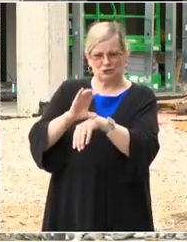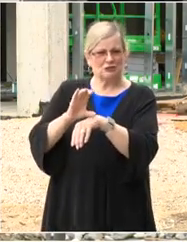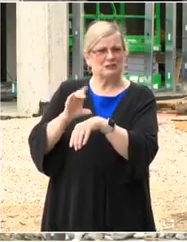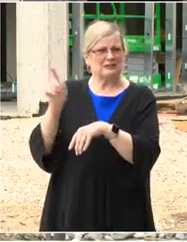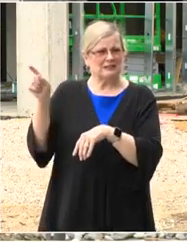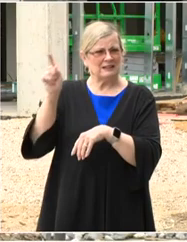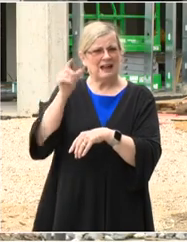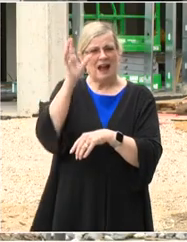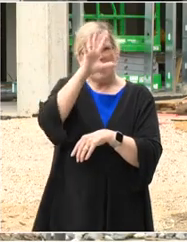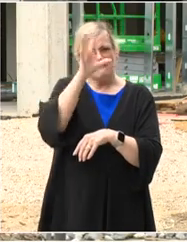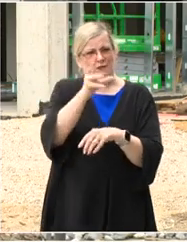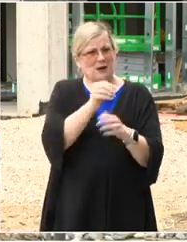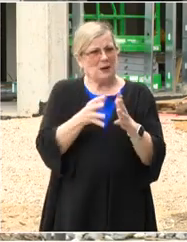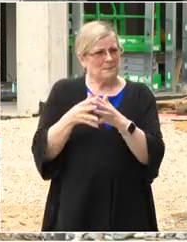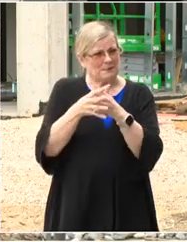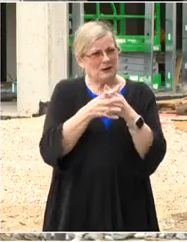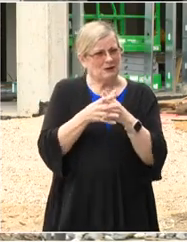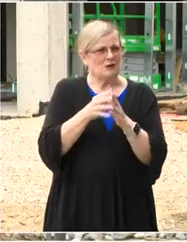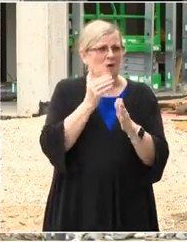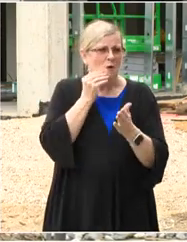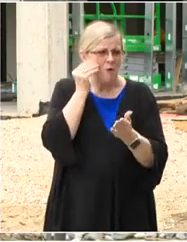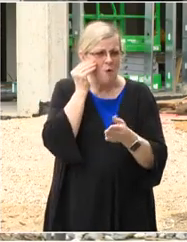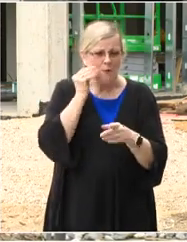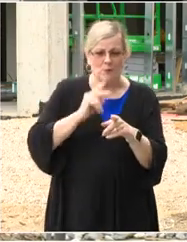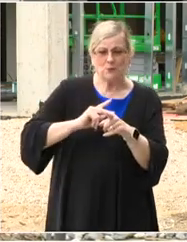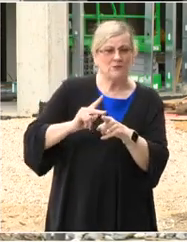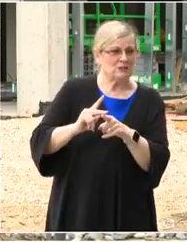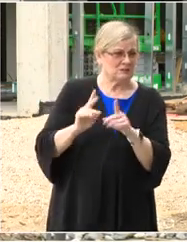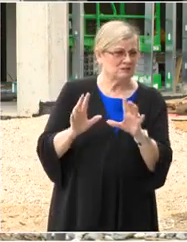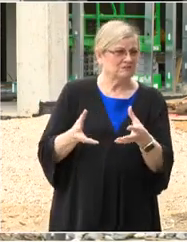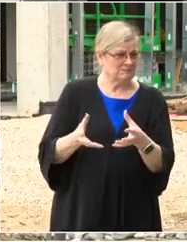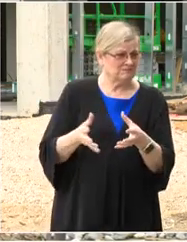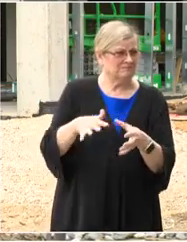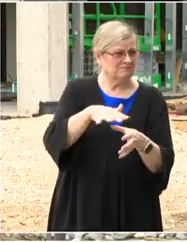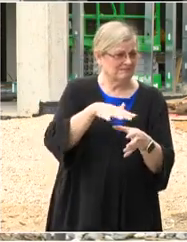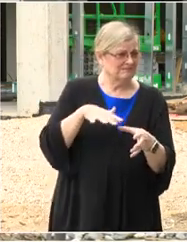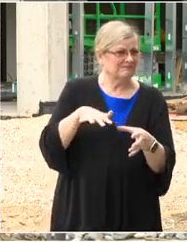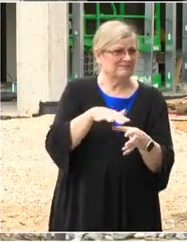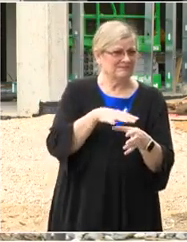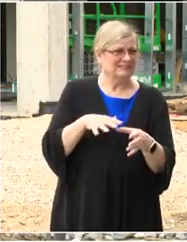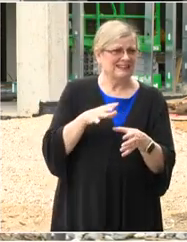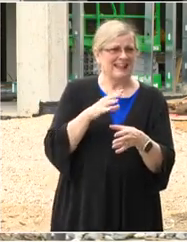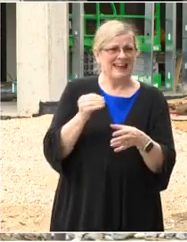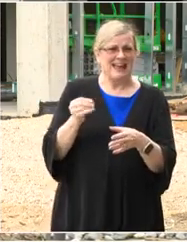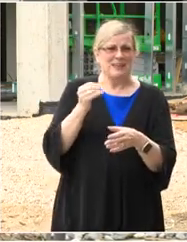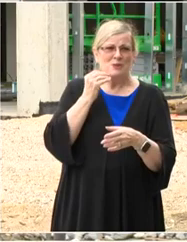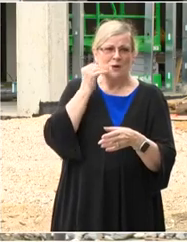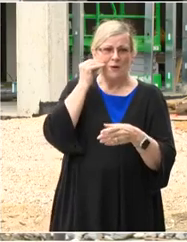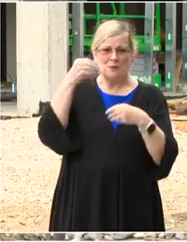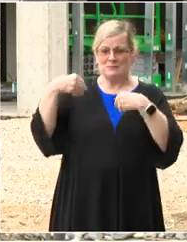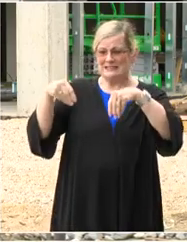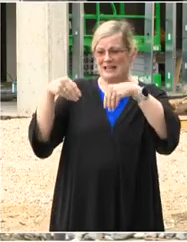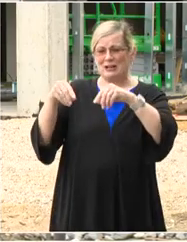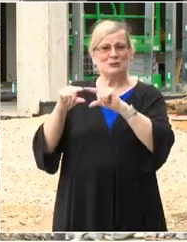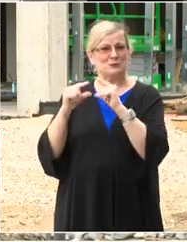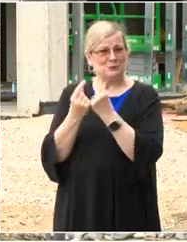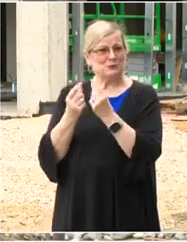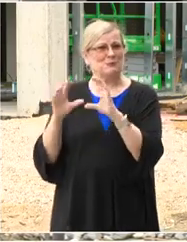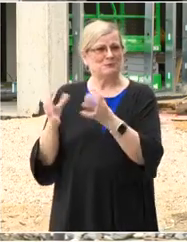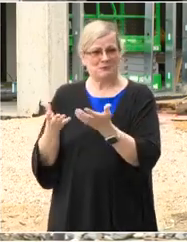estate professionals. And I also want to thank the realtors, all of who have representatives here today. So let's give them a round of applause.